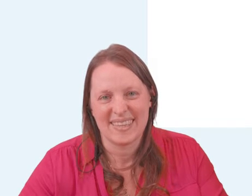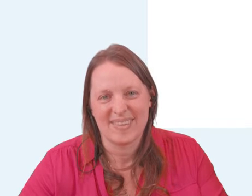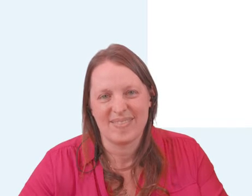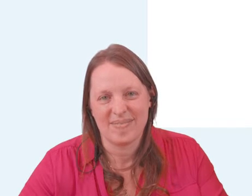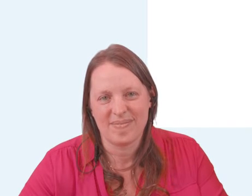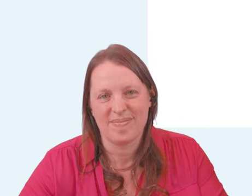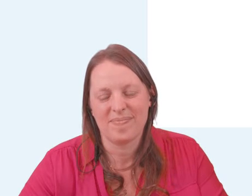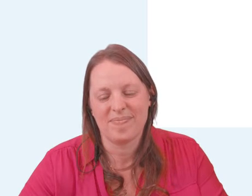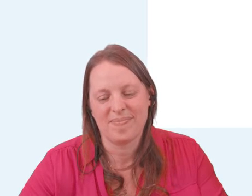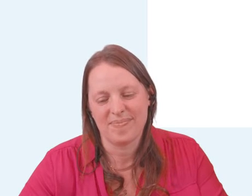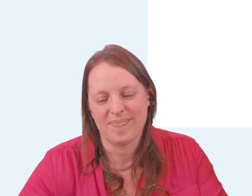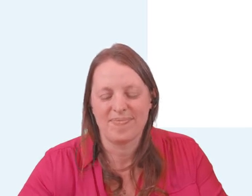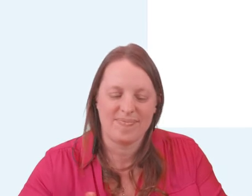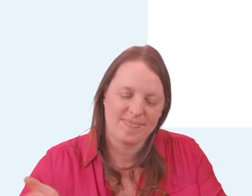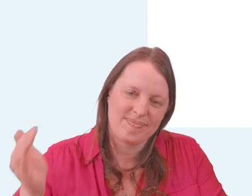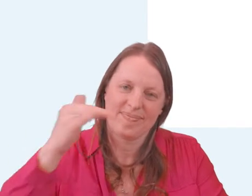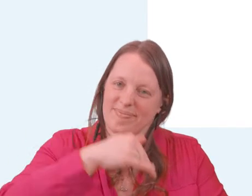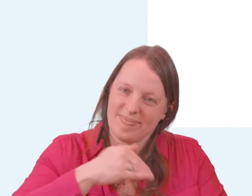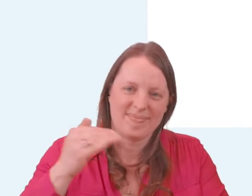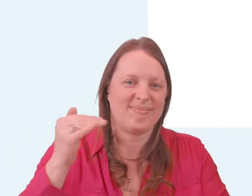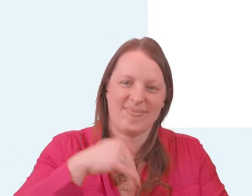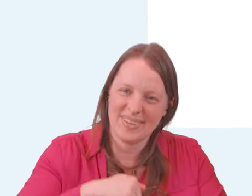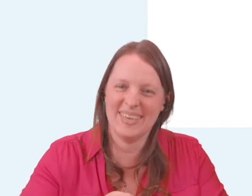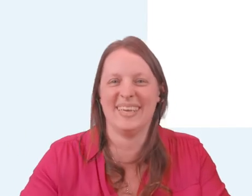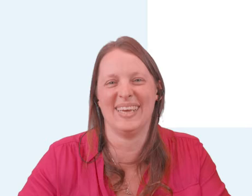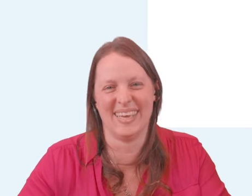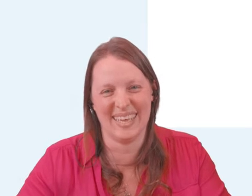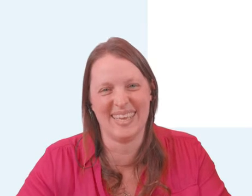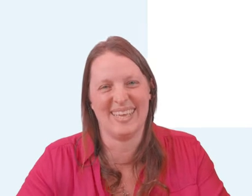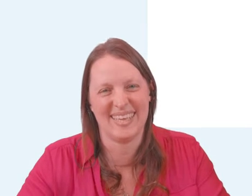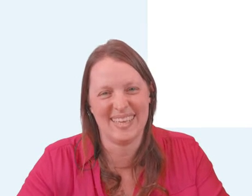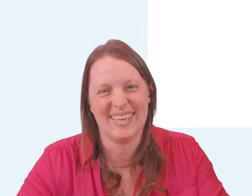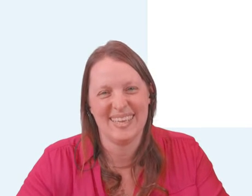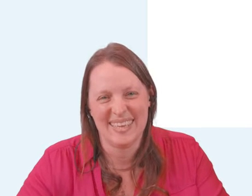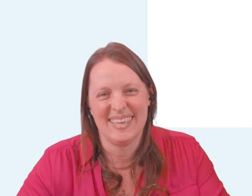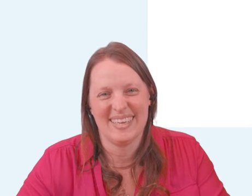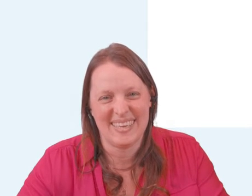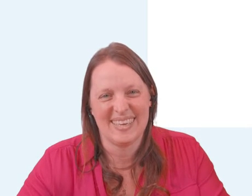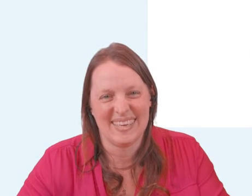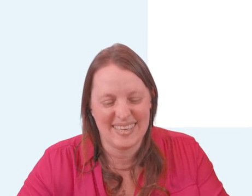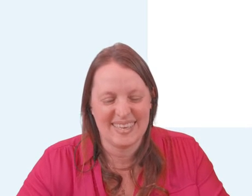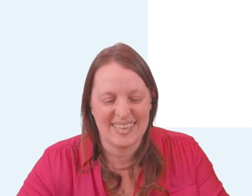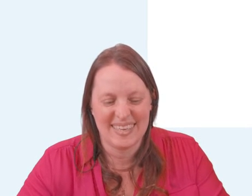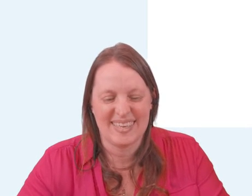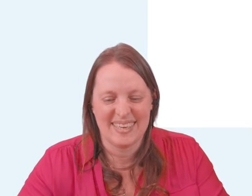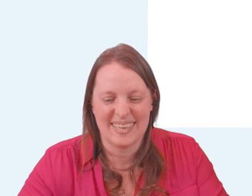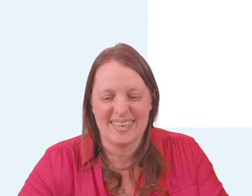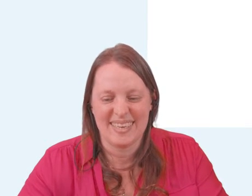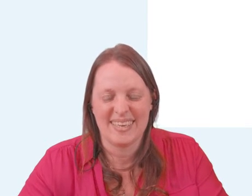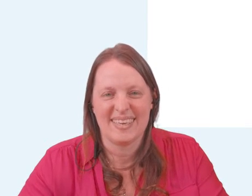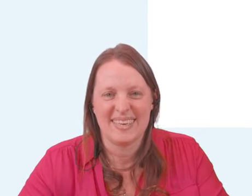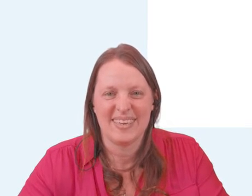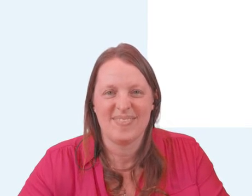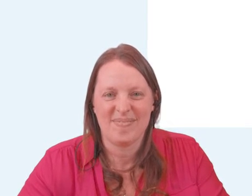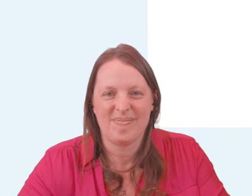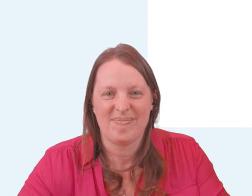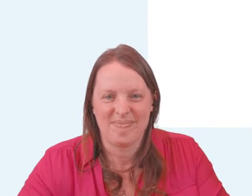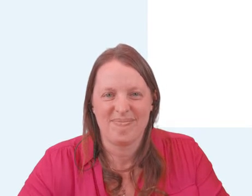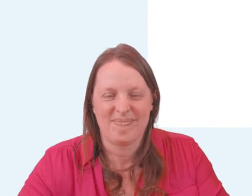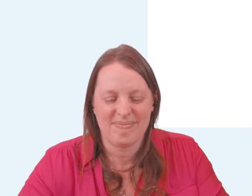arm. So you just turn to unaffected side one more step.